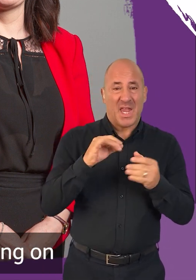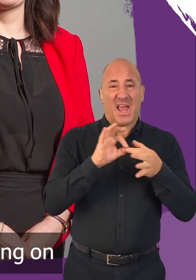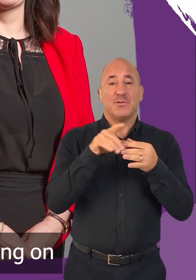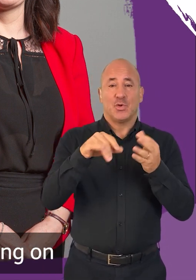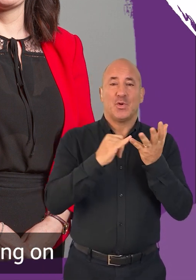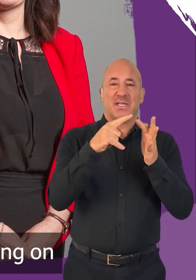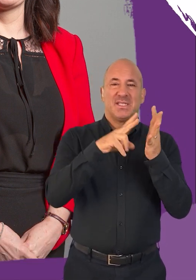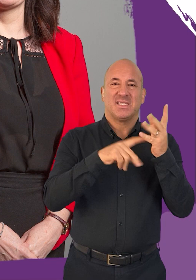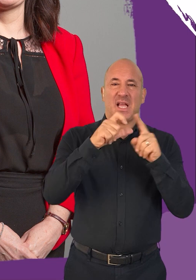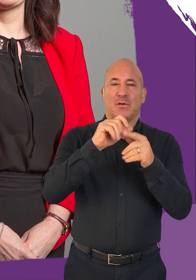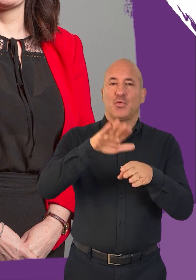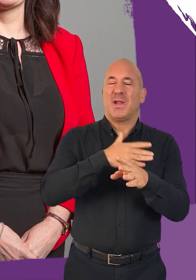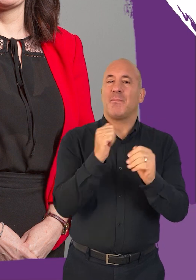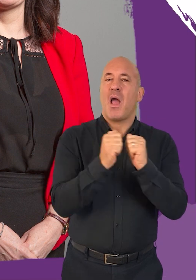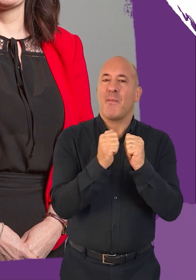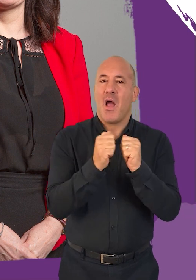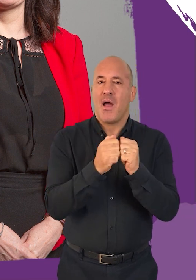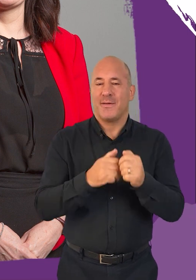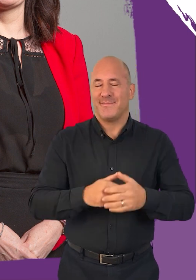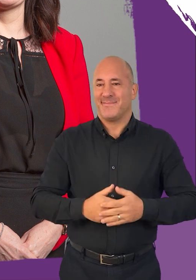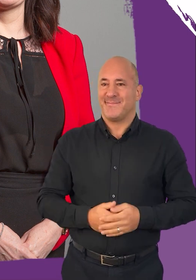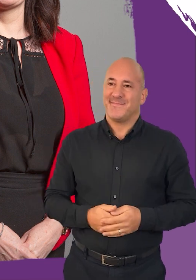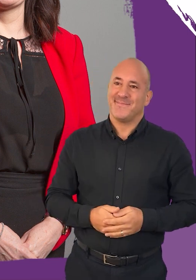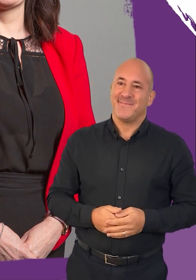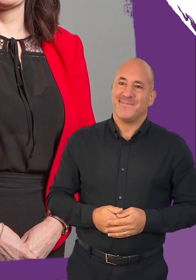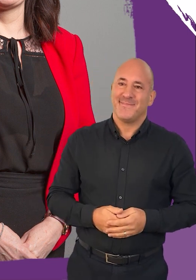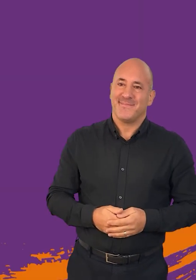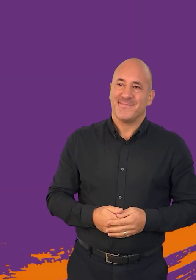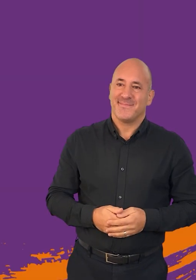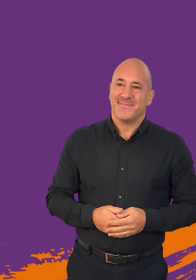policy briefing on the Send Green Paper.